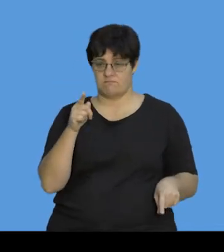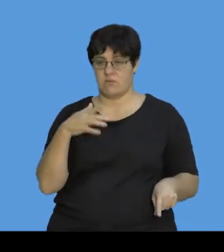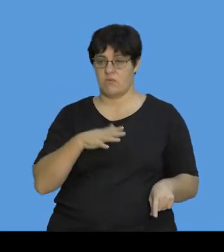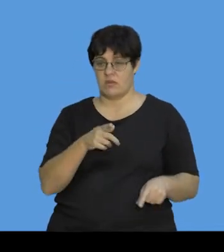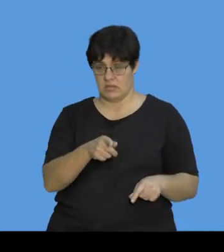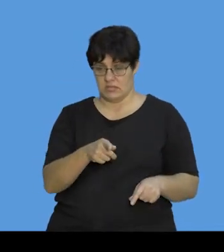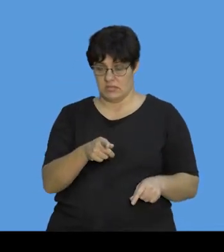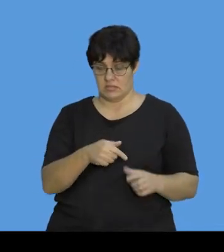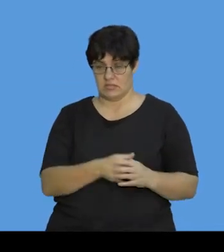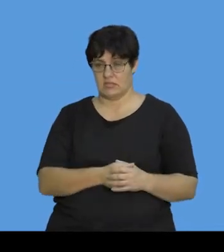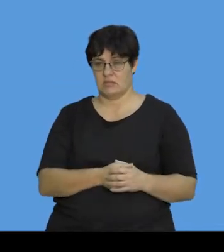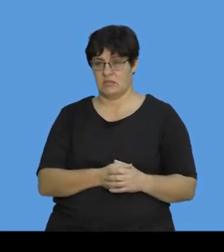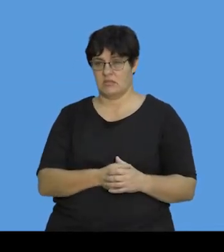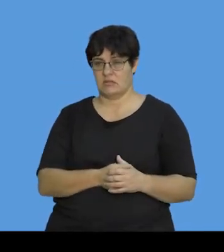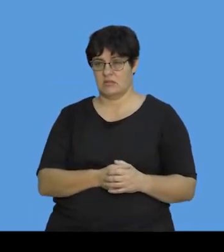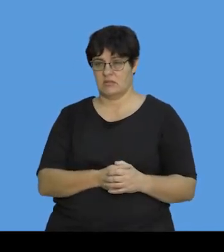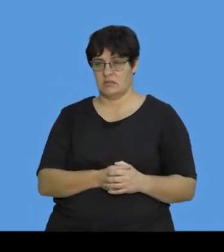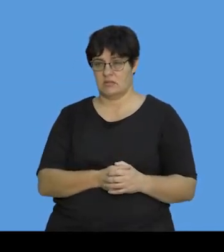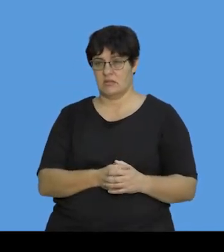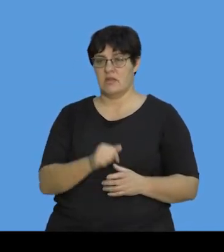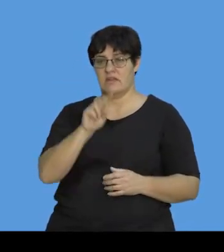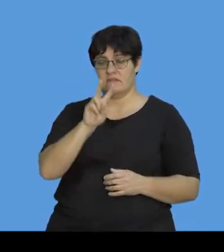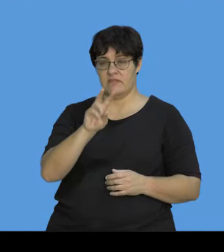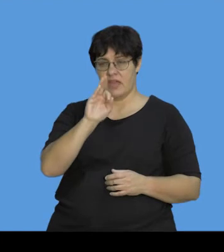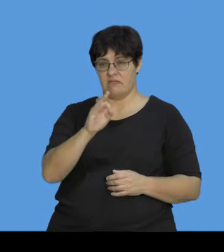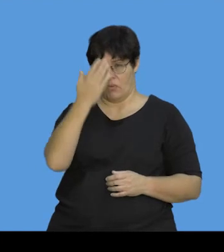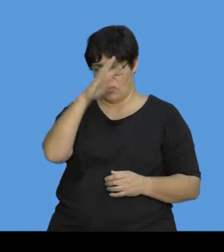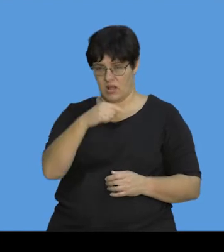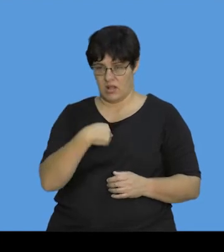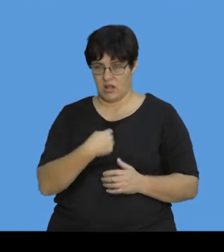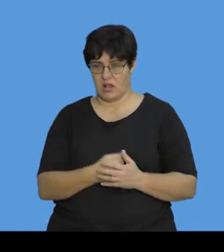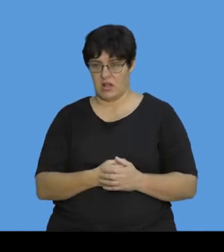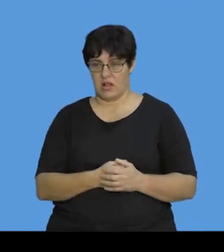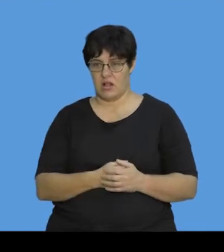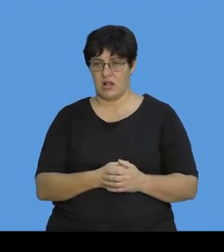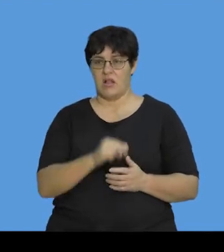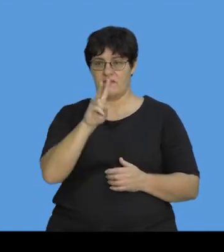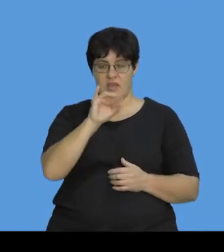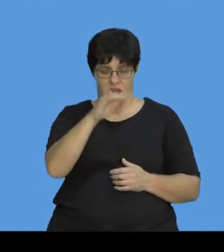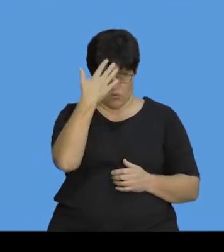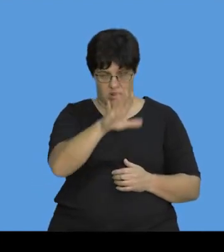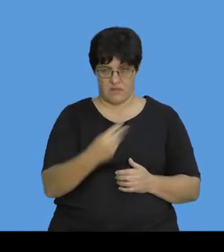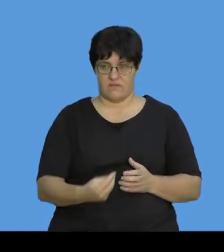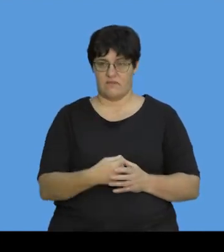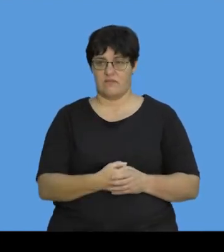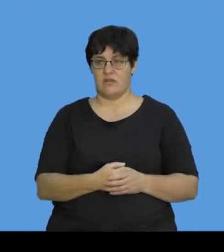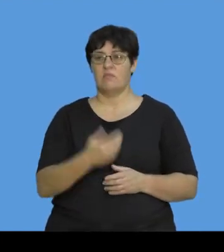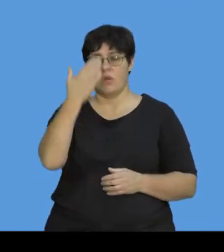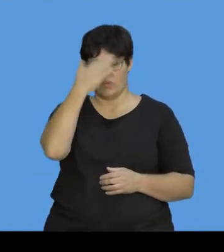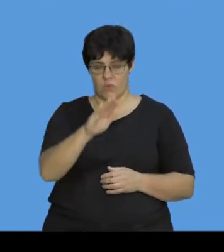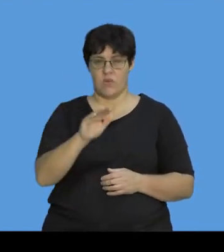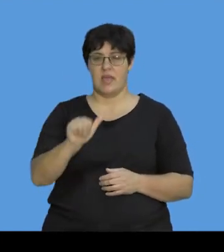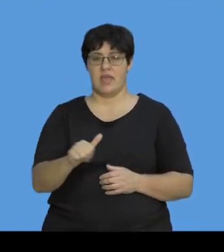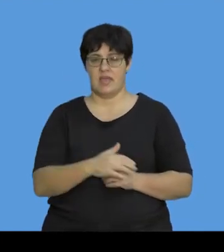y. I know VF, great. I know VI, great. And I